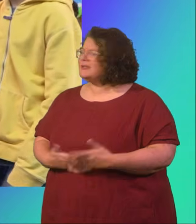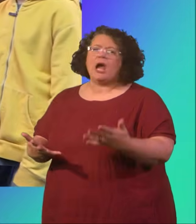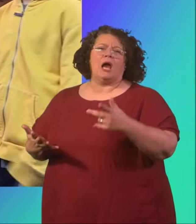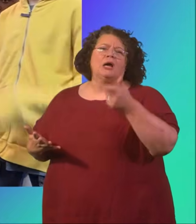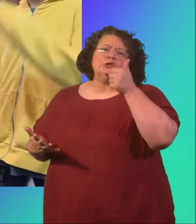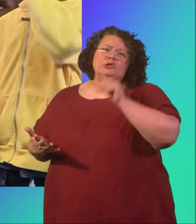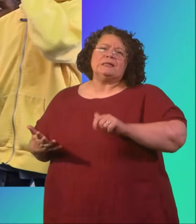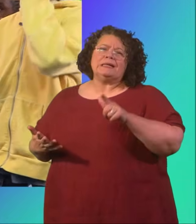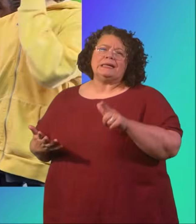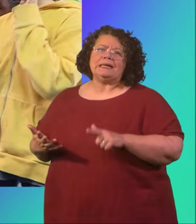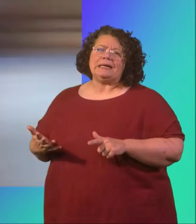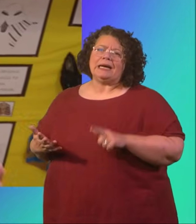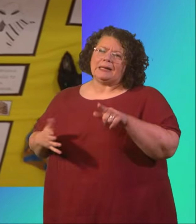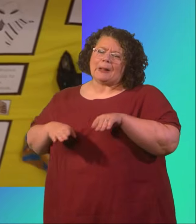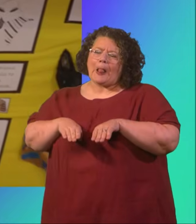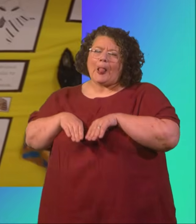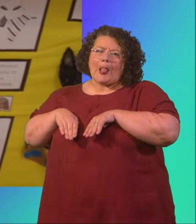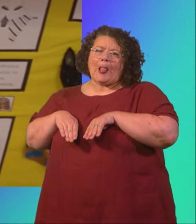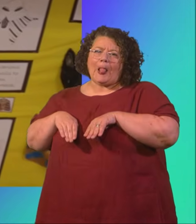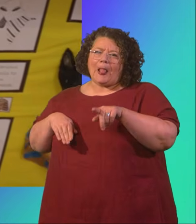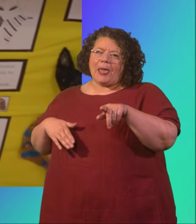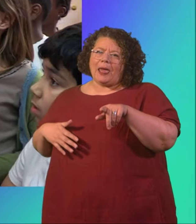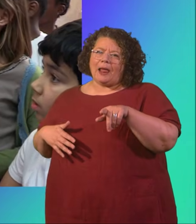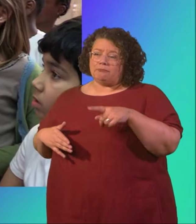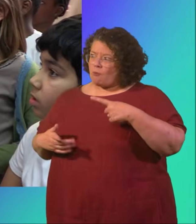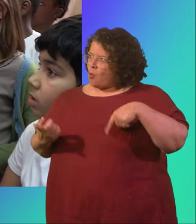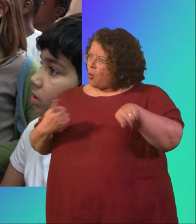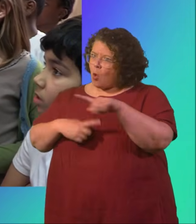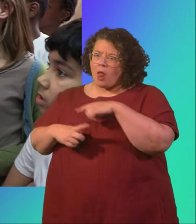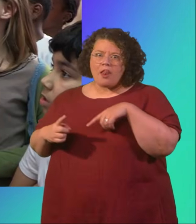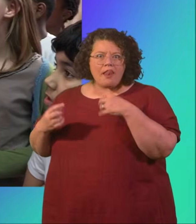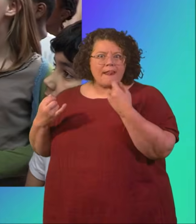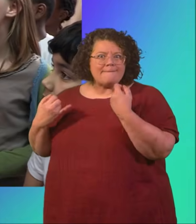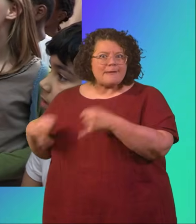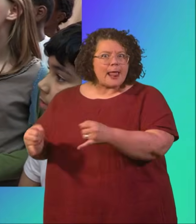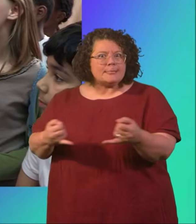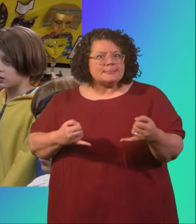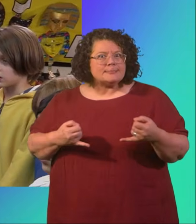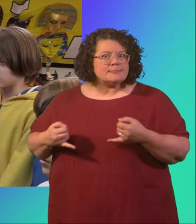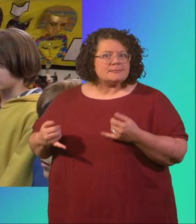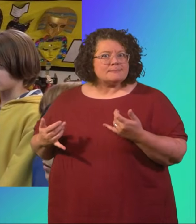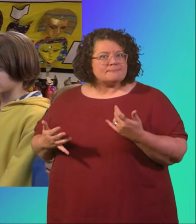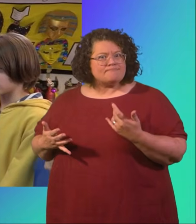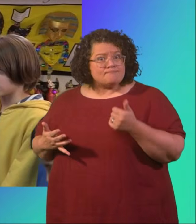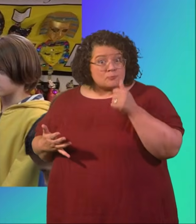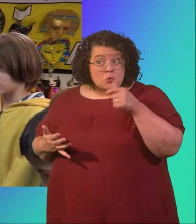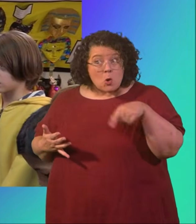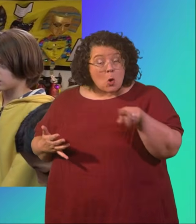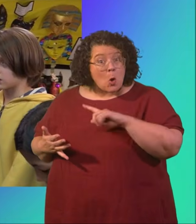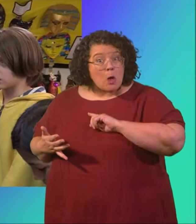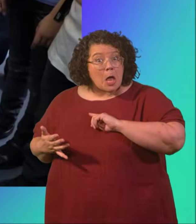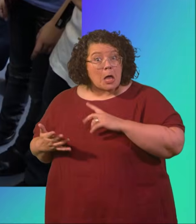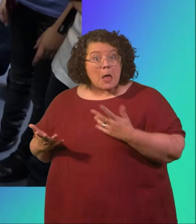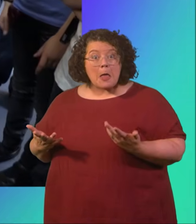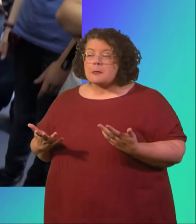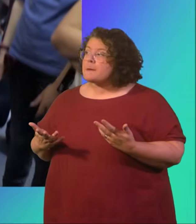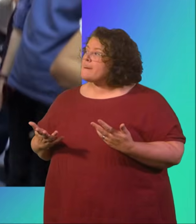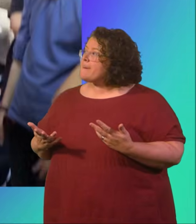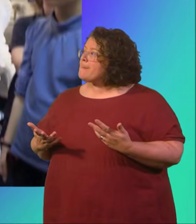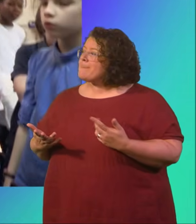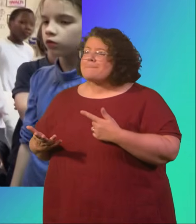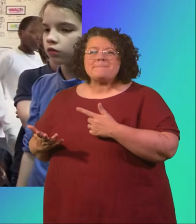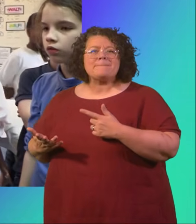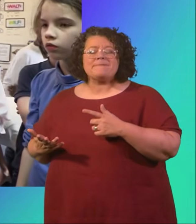Oh, cheating, you move your feet. So you all failed to do it, didn't you? Now, does anyone know why? The door being there, you can't